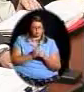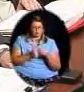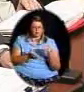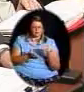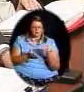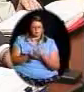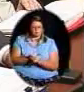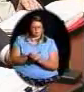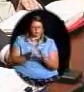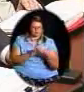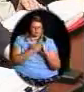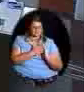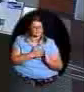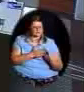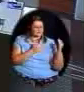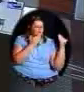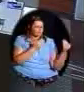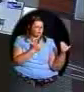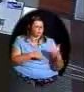city. Thank you.